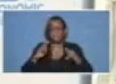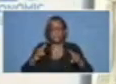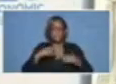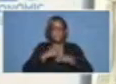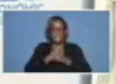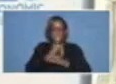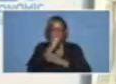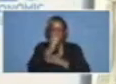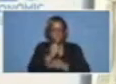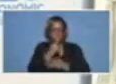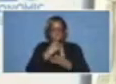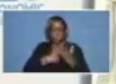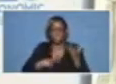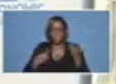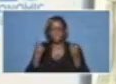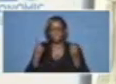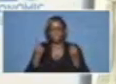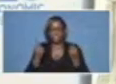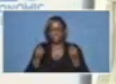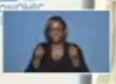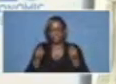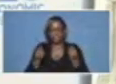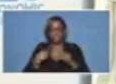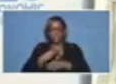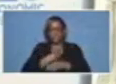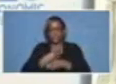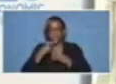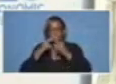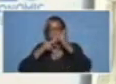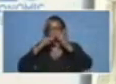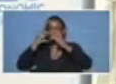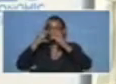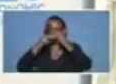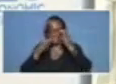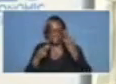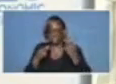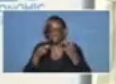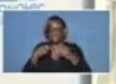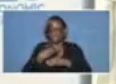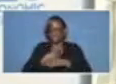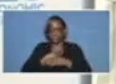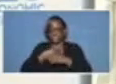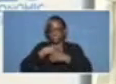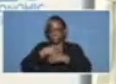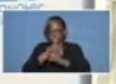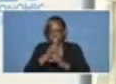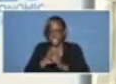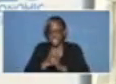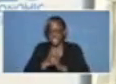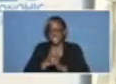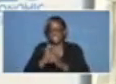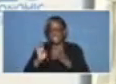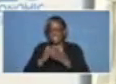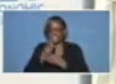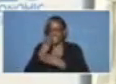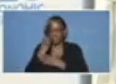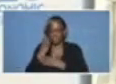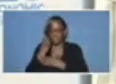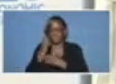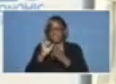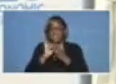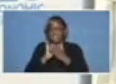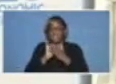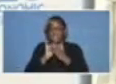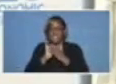whatever we do it, like we build and, you know, we create an environment that is